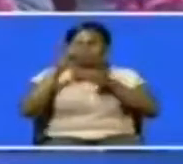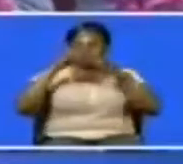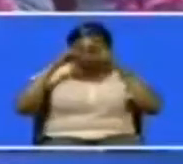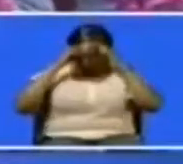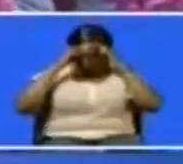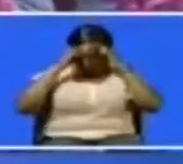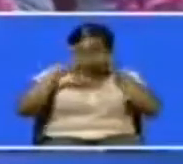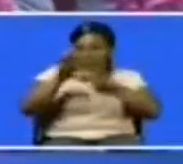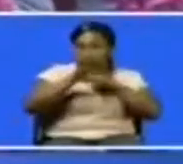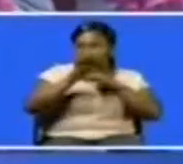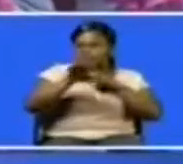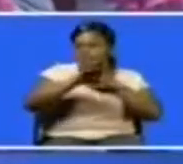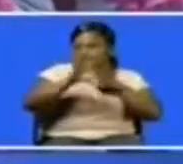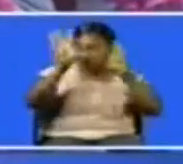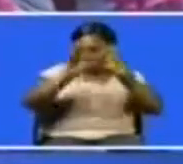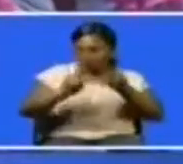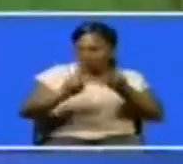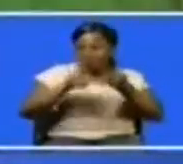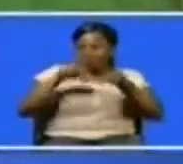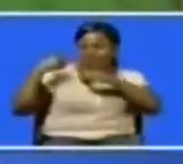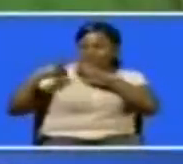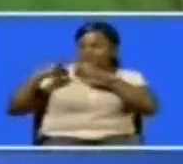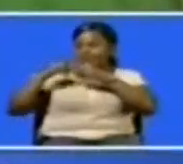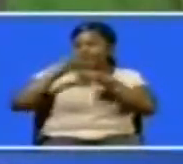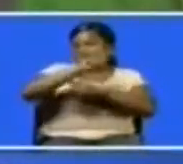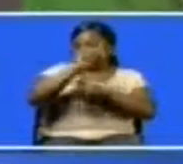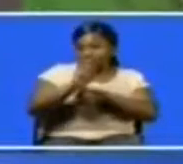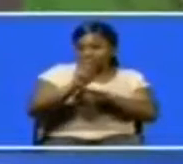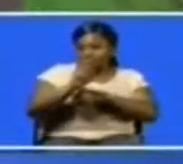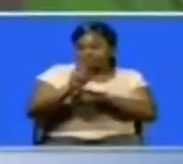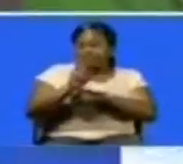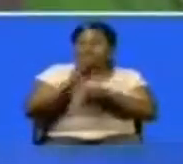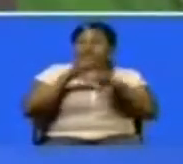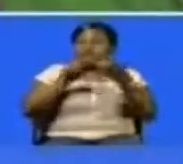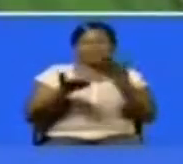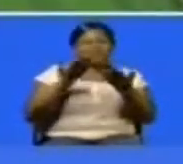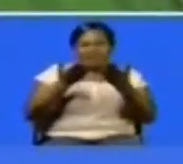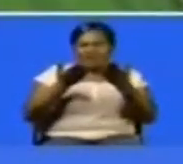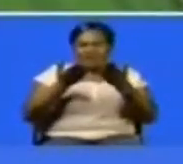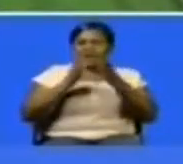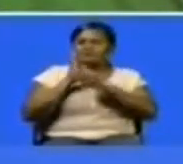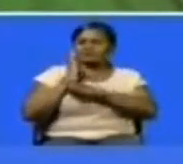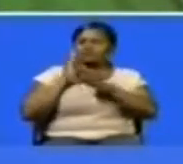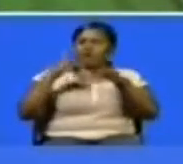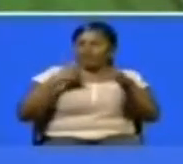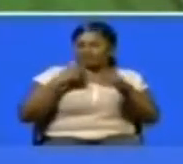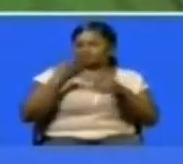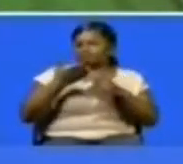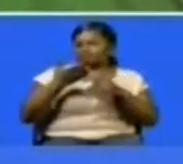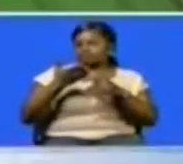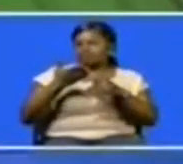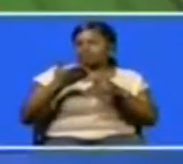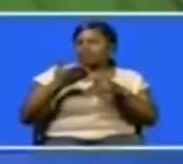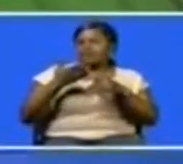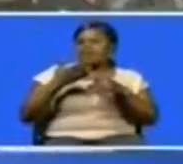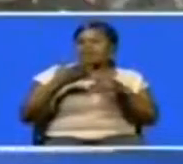system. I wish to assure them that this year's examination will be fair and secure.